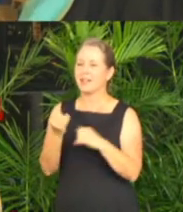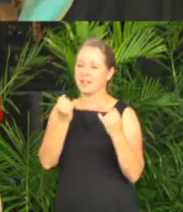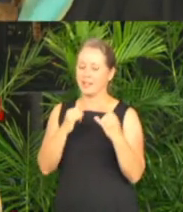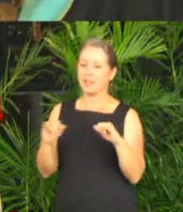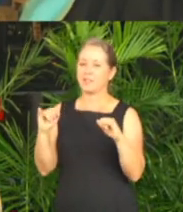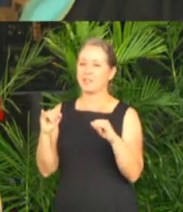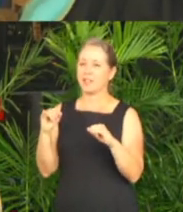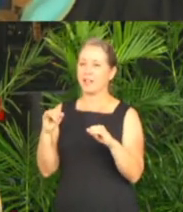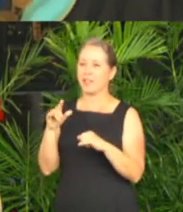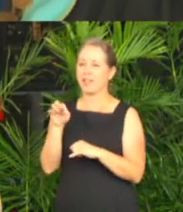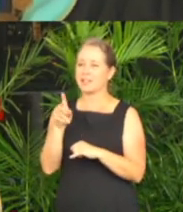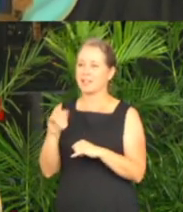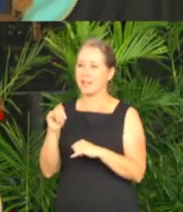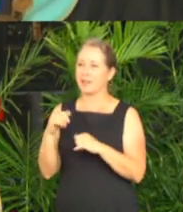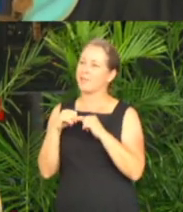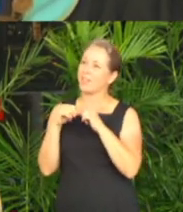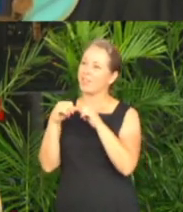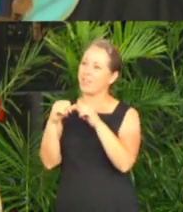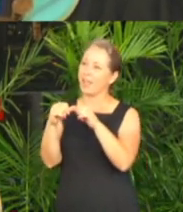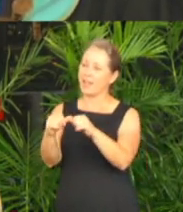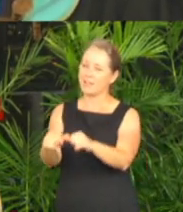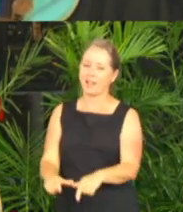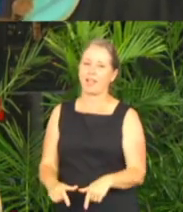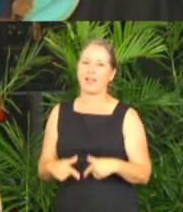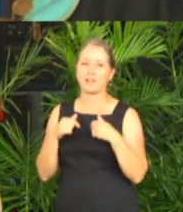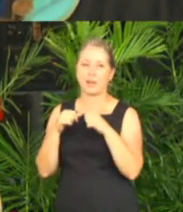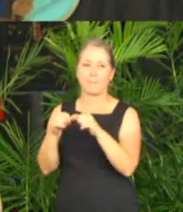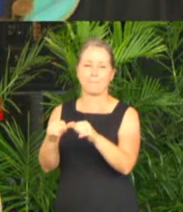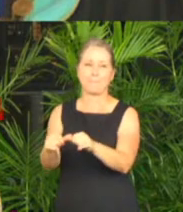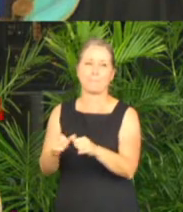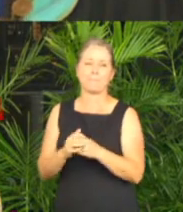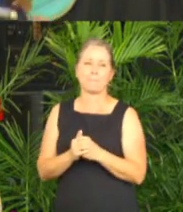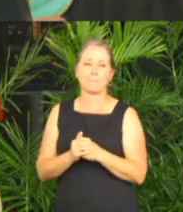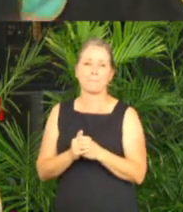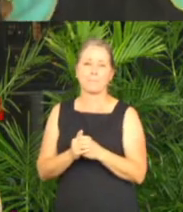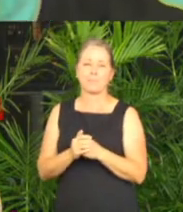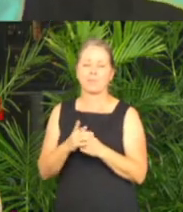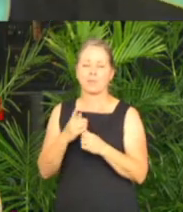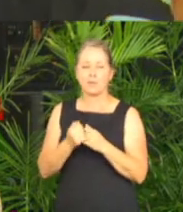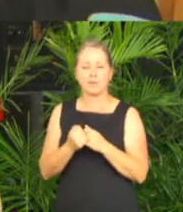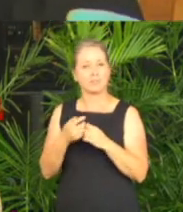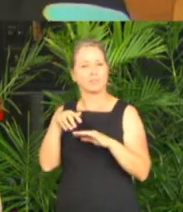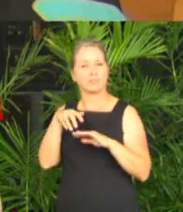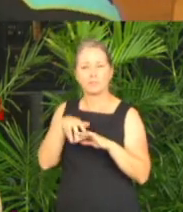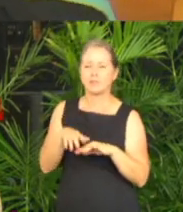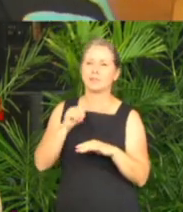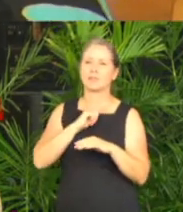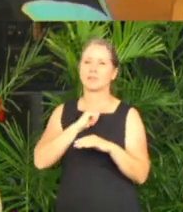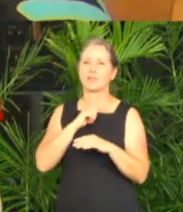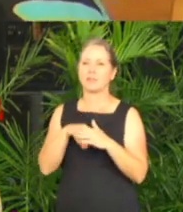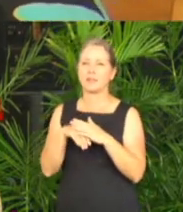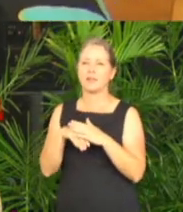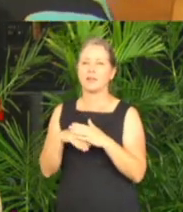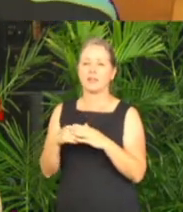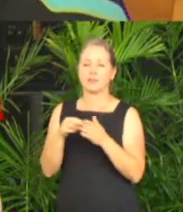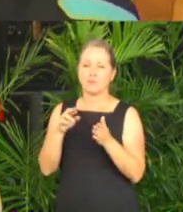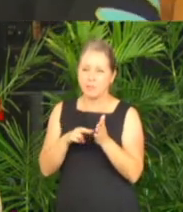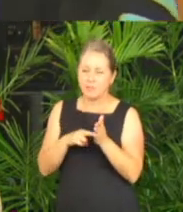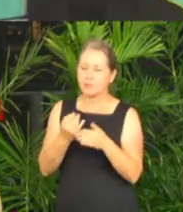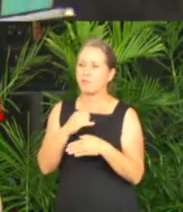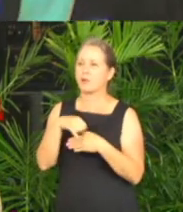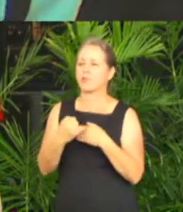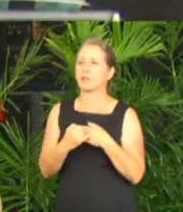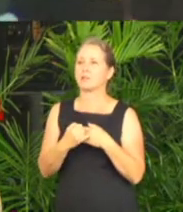individual legacy that would last a lifetime. We have engrossed ourselves in innovative research